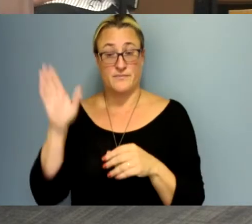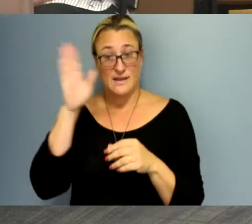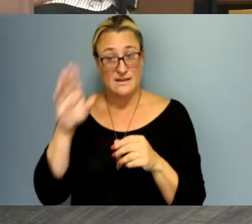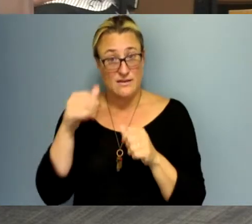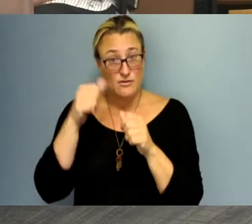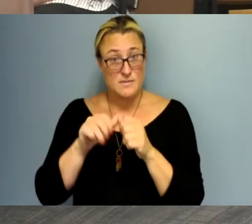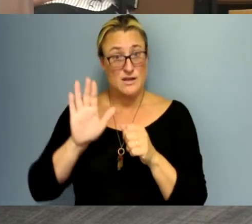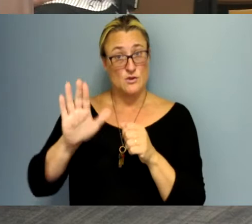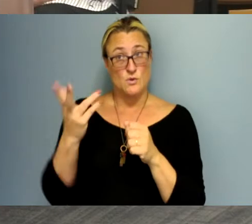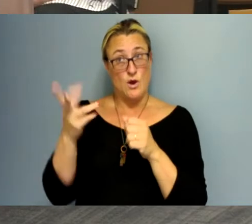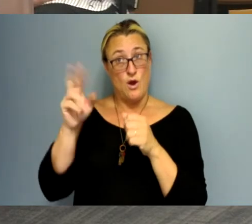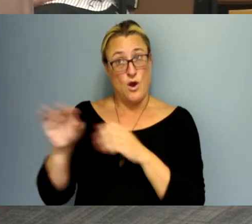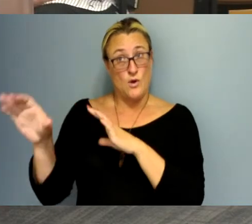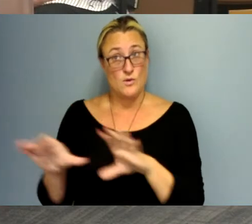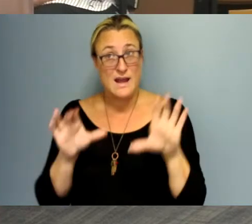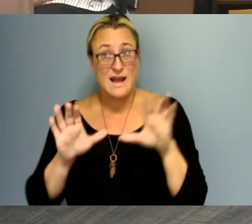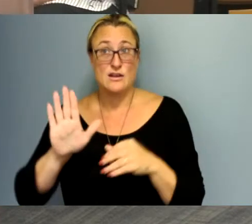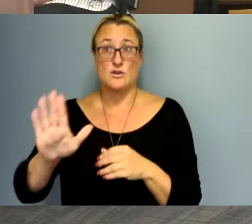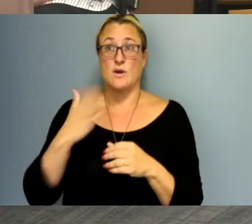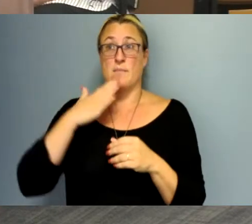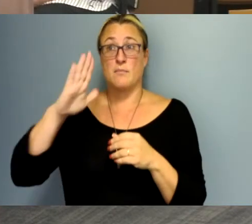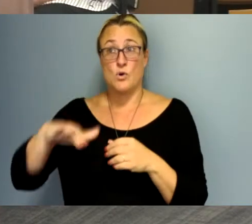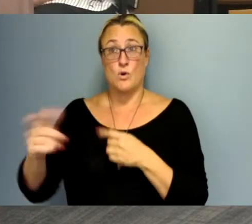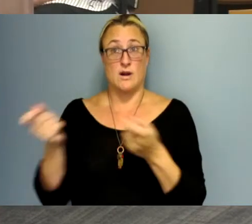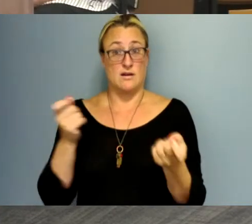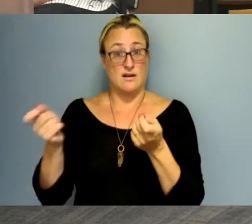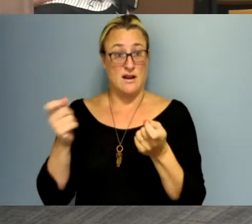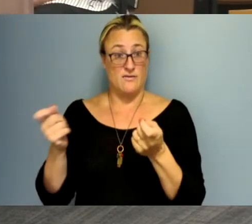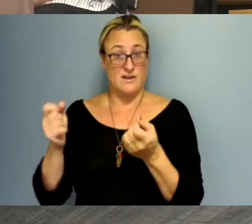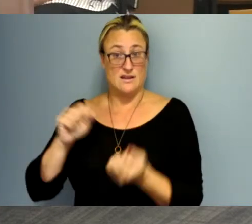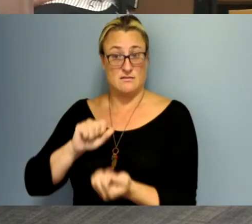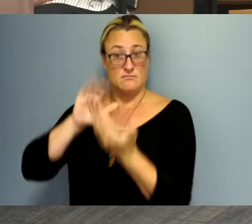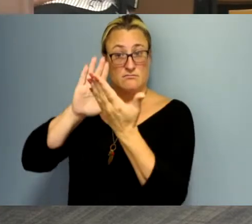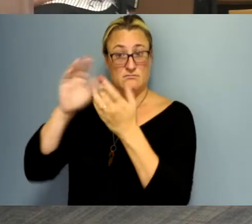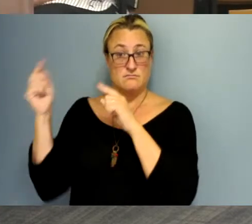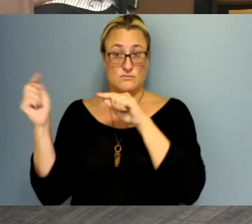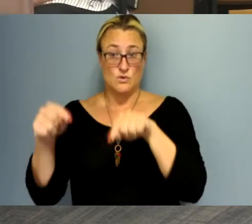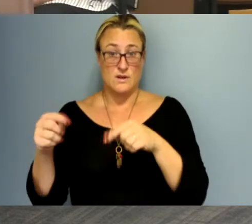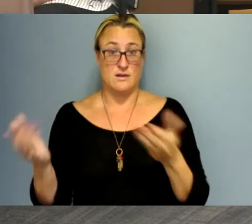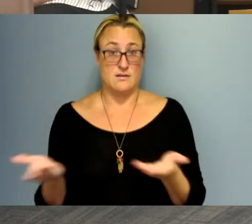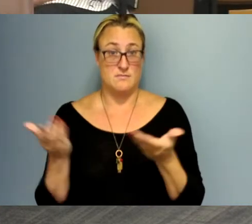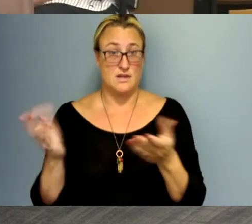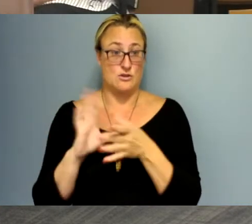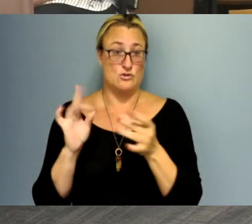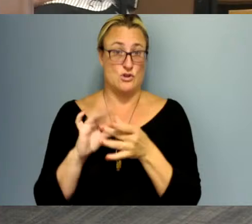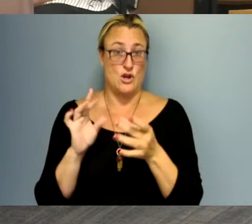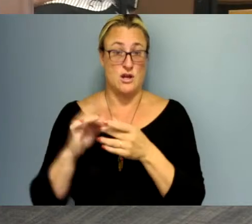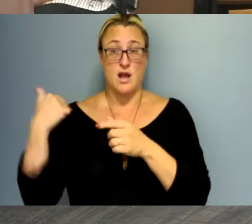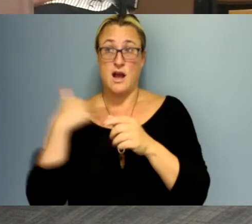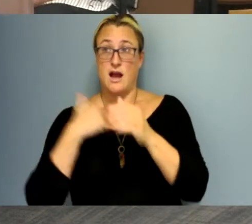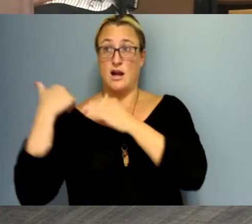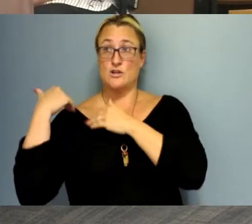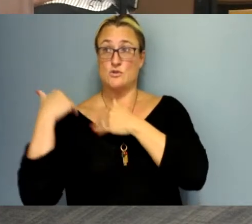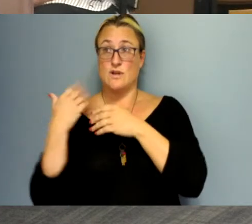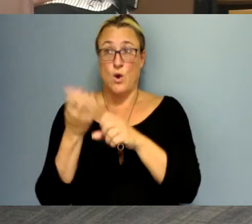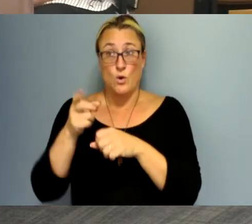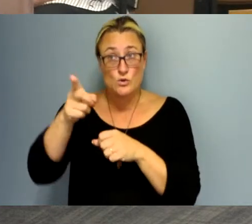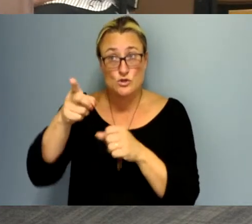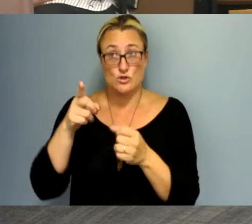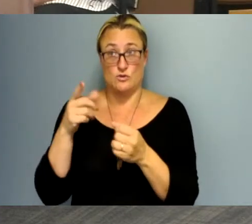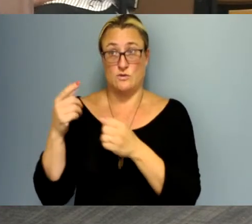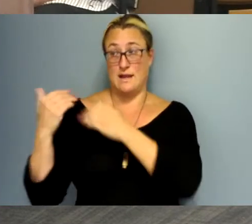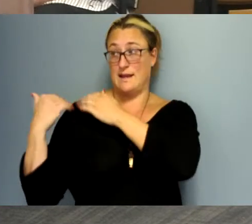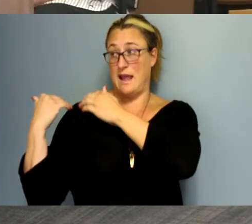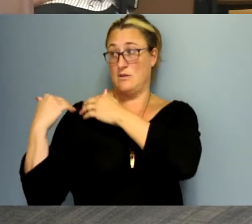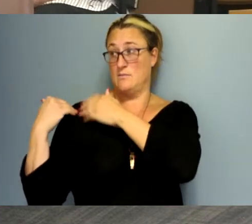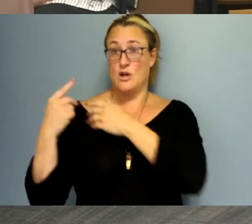own actions and your poor governing that have brought your constituents to these meetings. It is our duty to hold you accountable, and you don't get a pass from